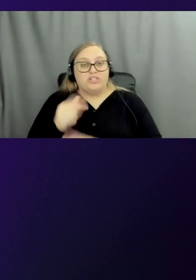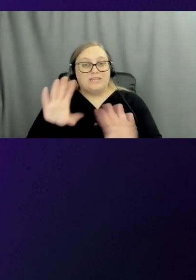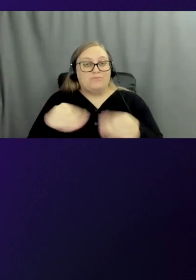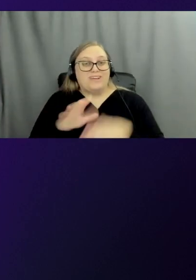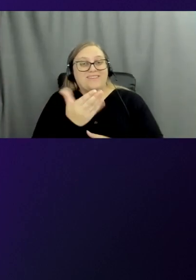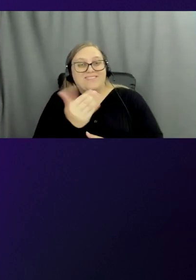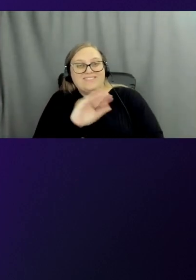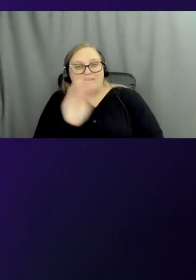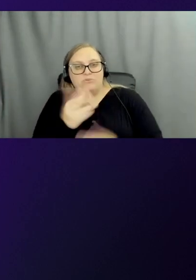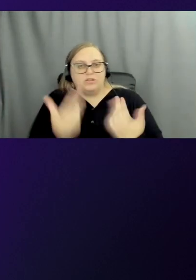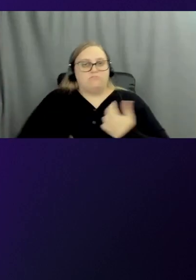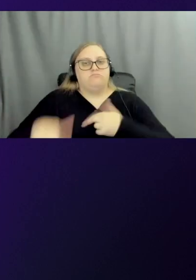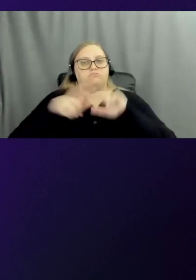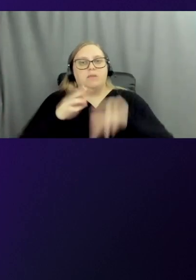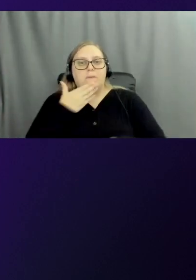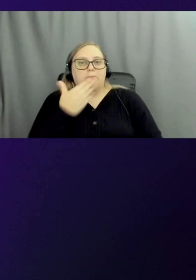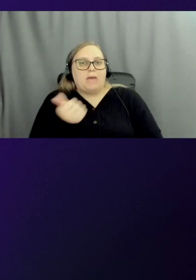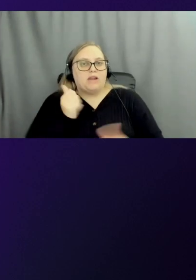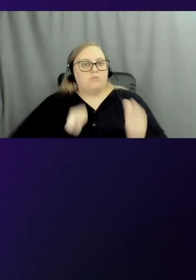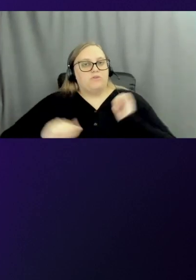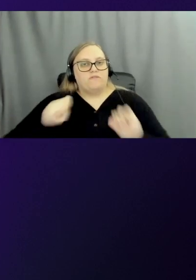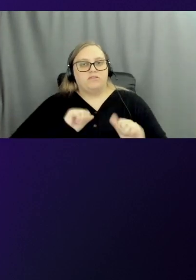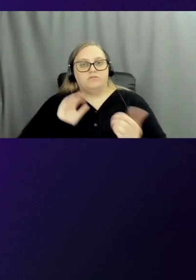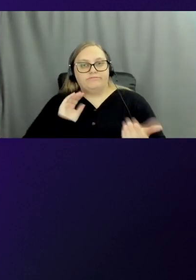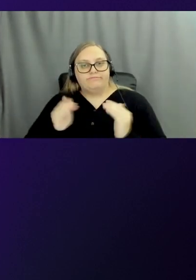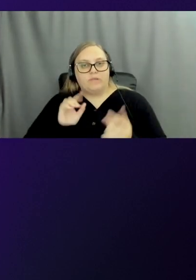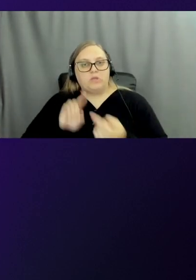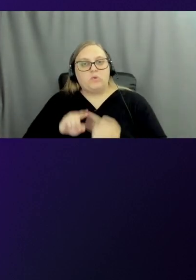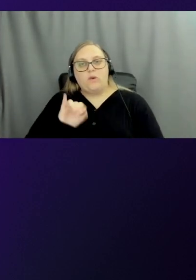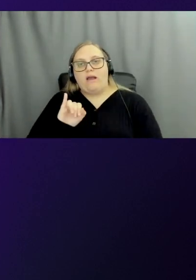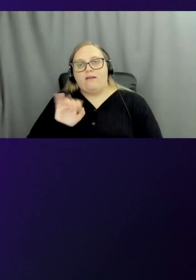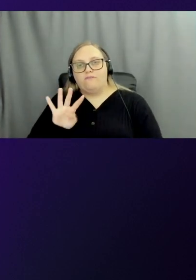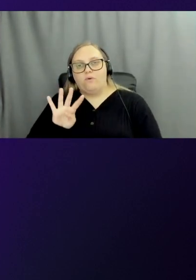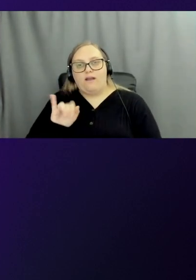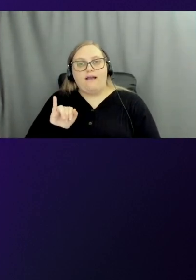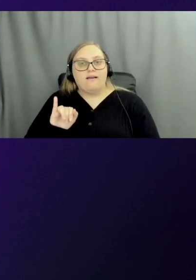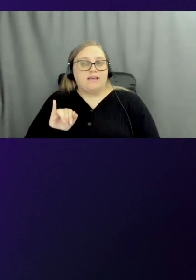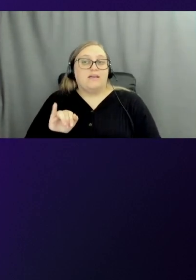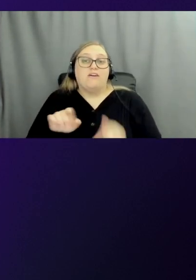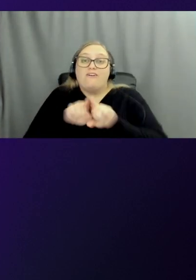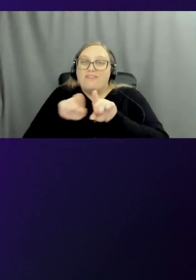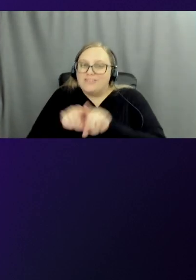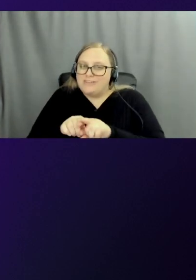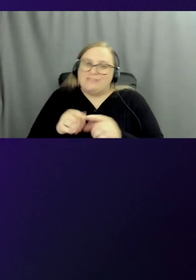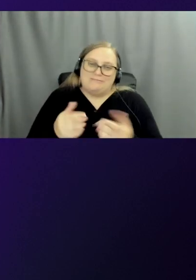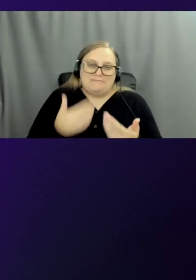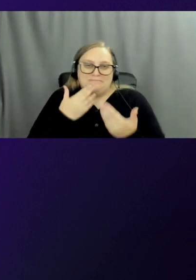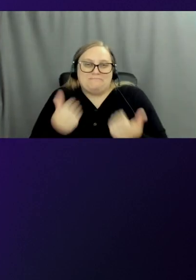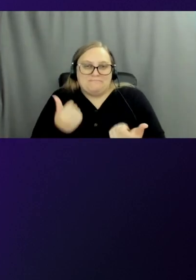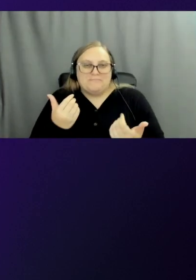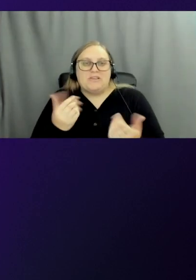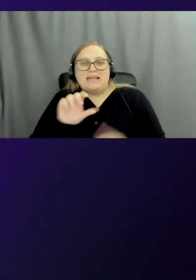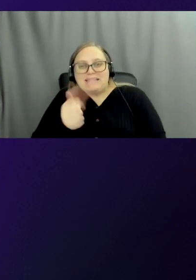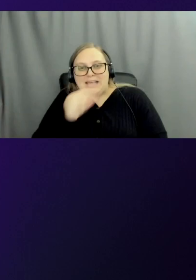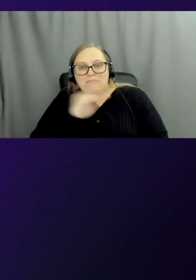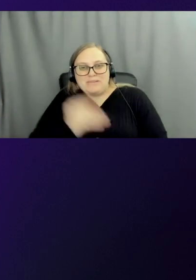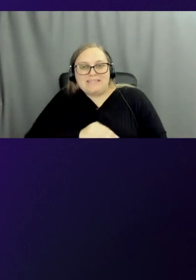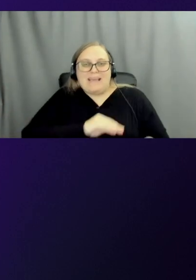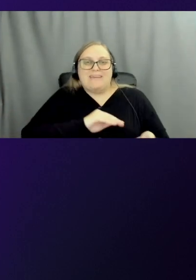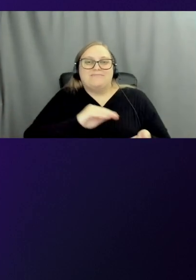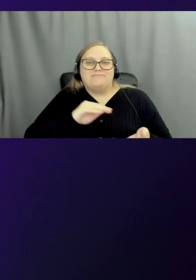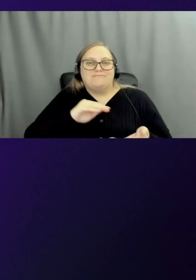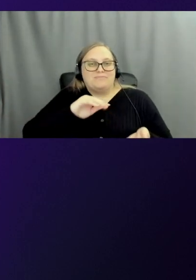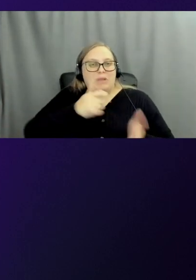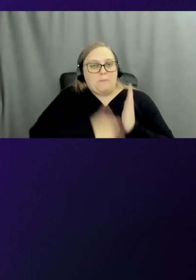better compute performance over the i4i, and plus it's Graviton-based, so you get 10% price performance improvement there as